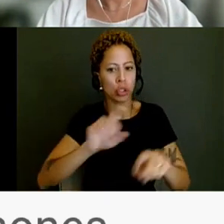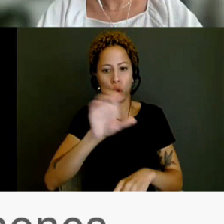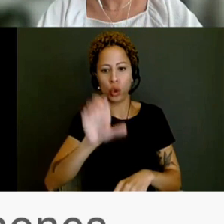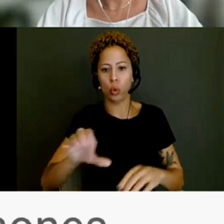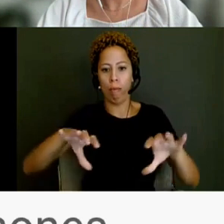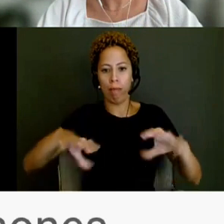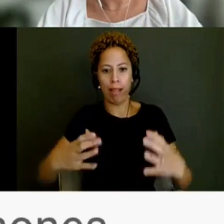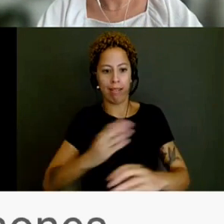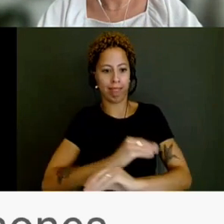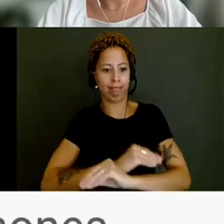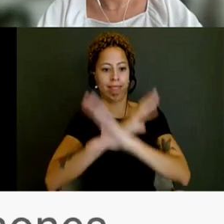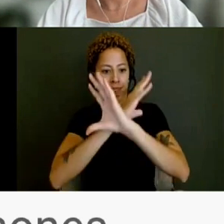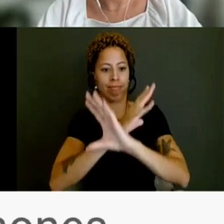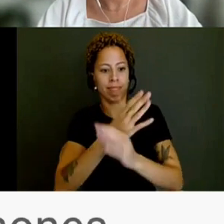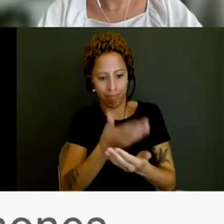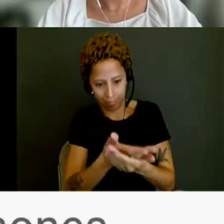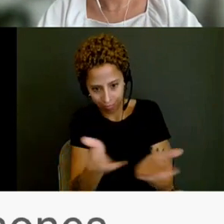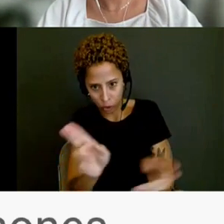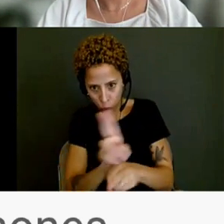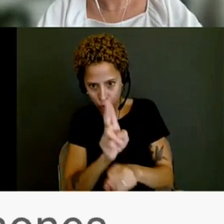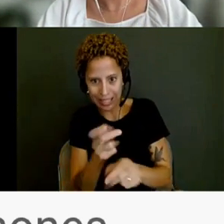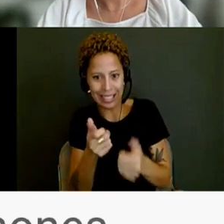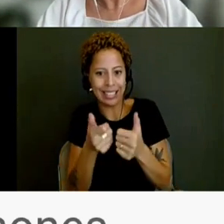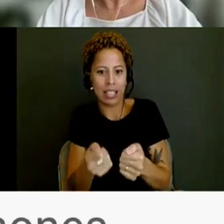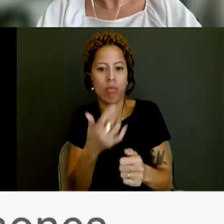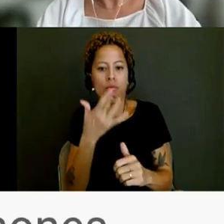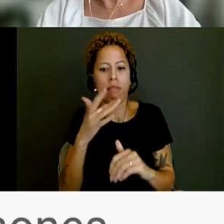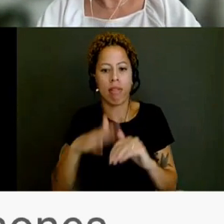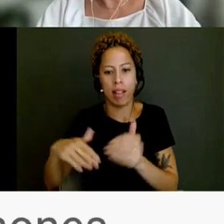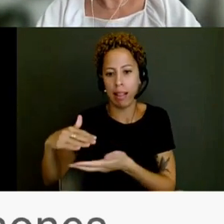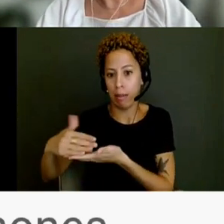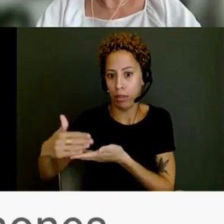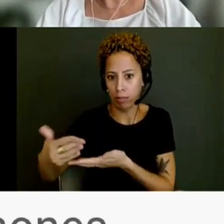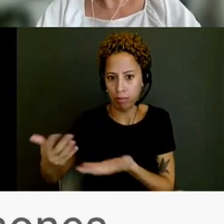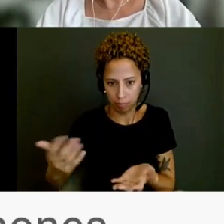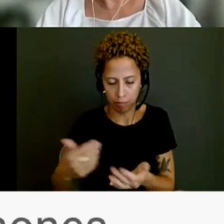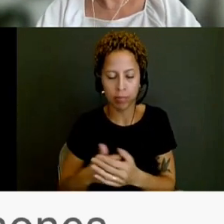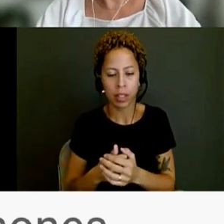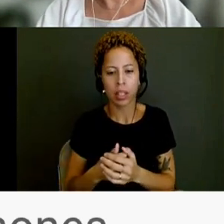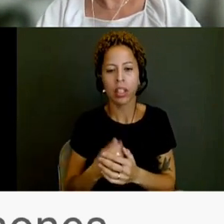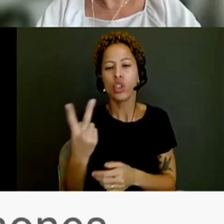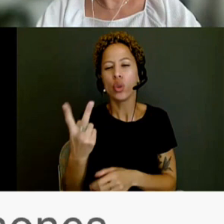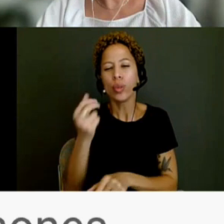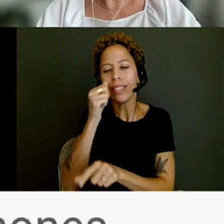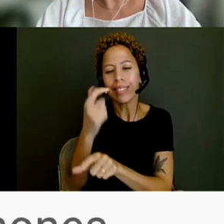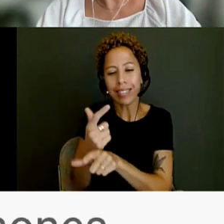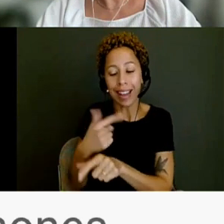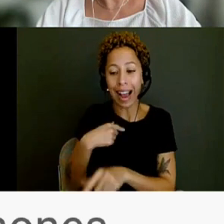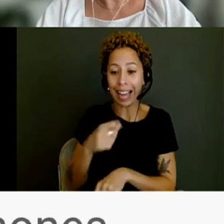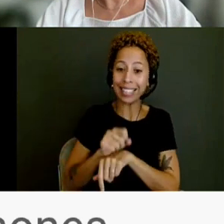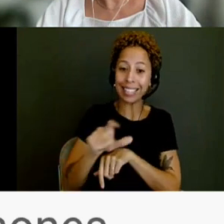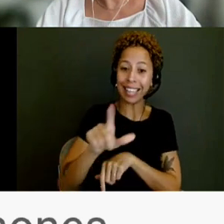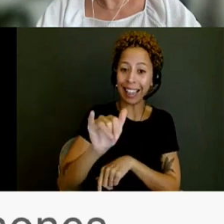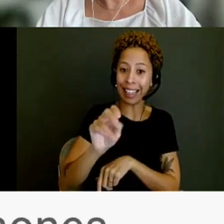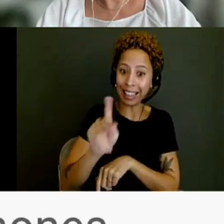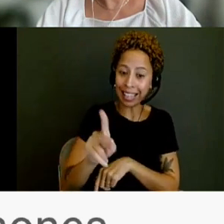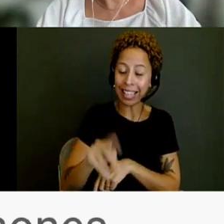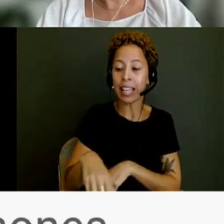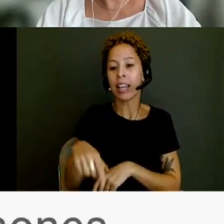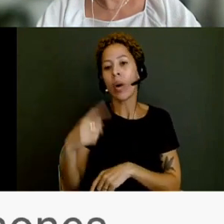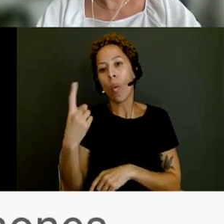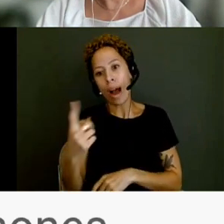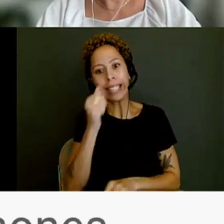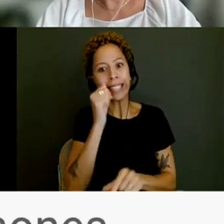2 weeks. But they were sisters taking the class. You'd send the link and then one person would get on